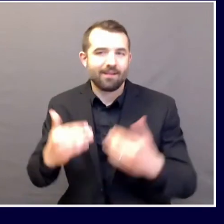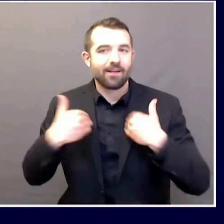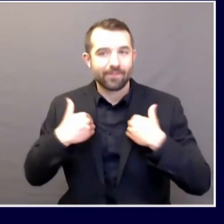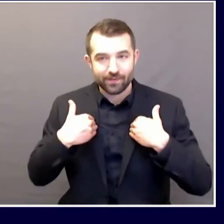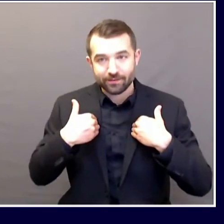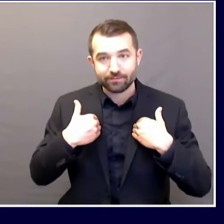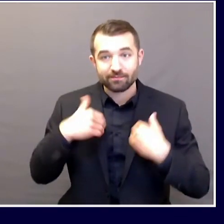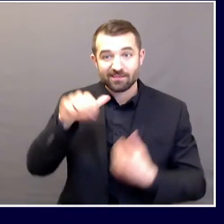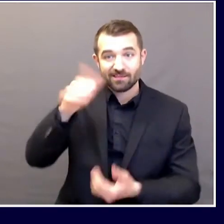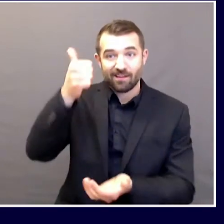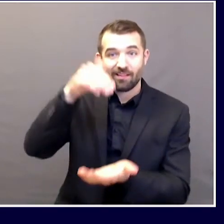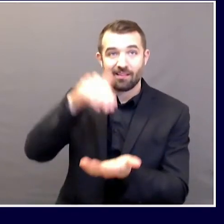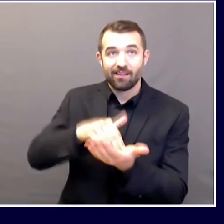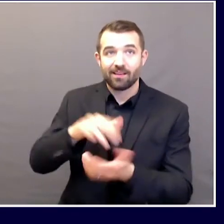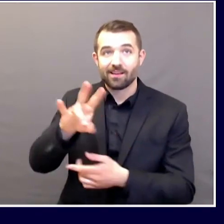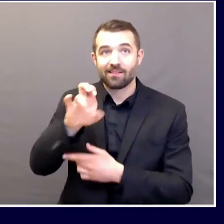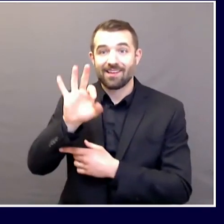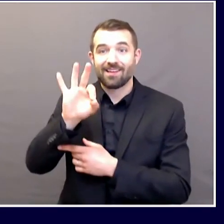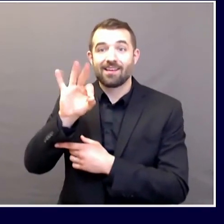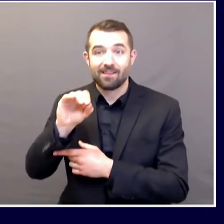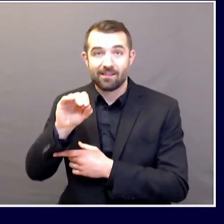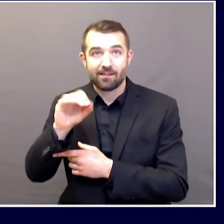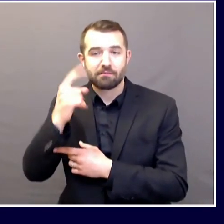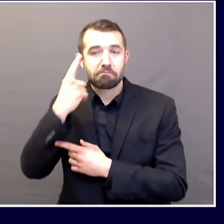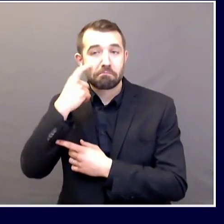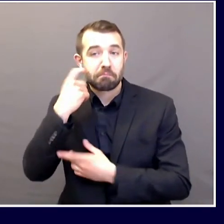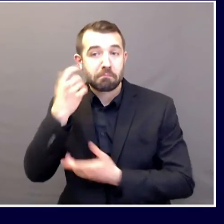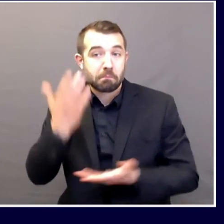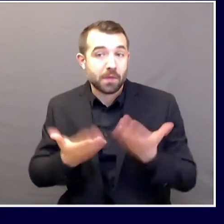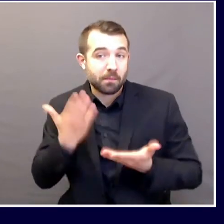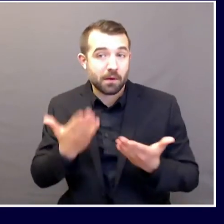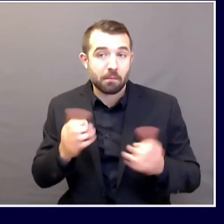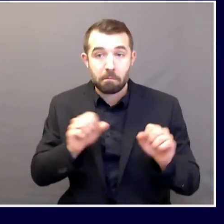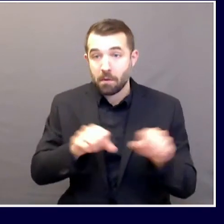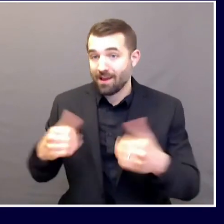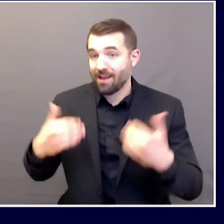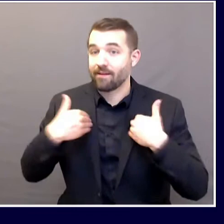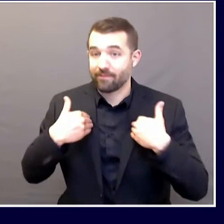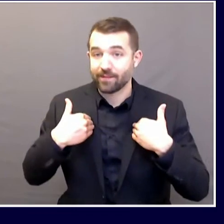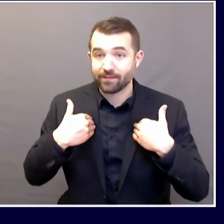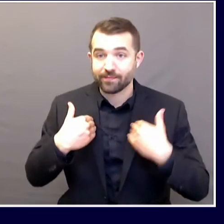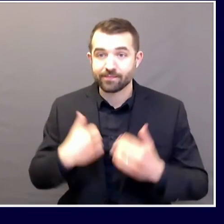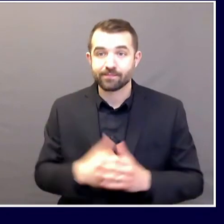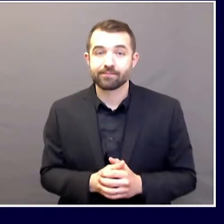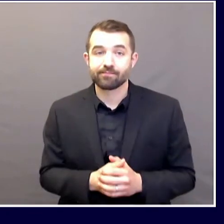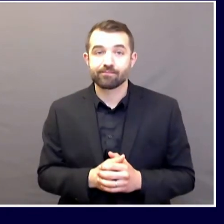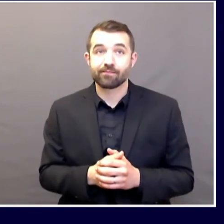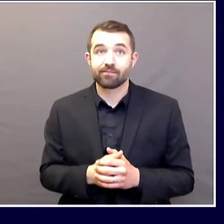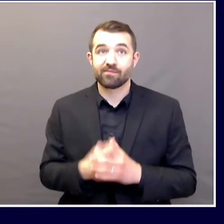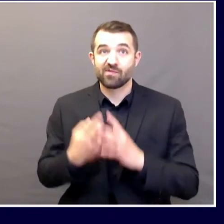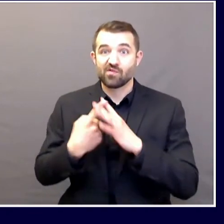10,790 are probable cases. Cumulatively, since the beginning of the pandemic,